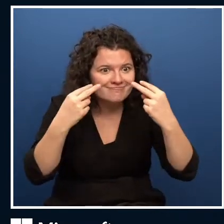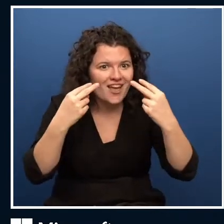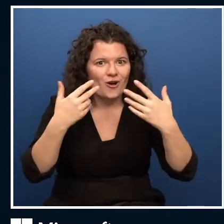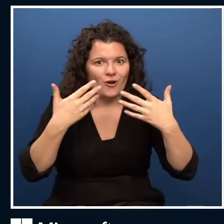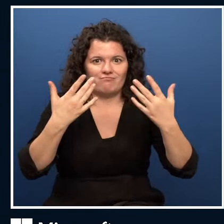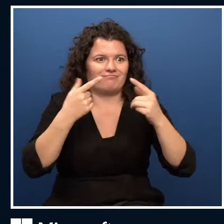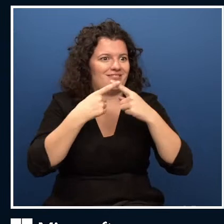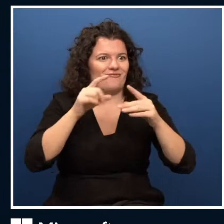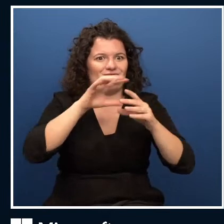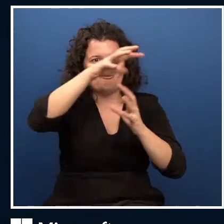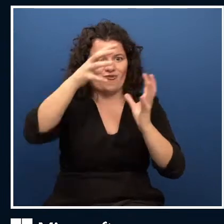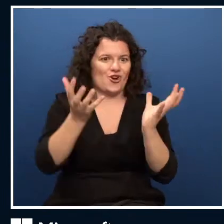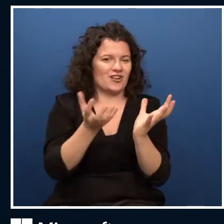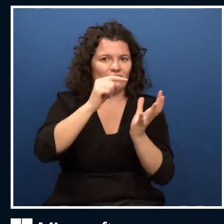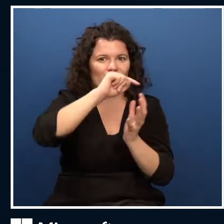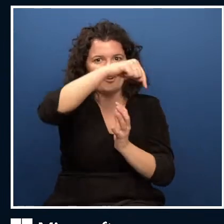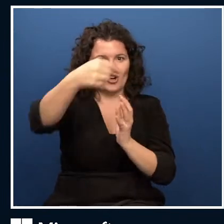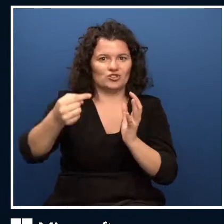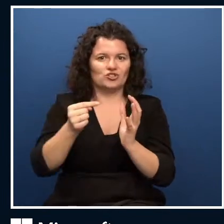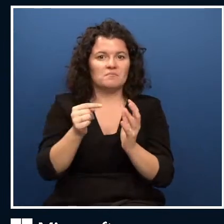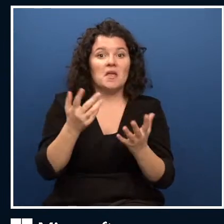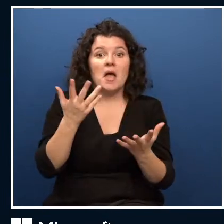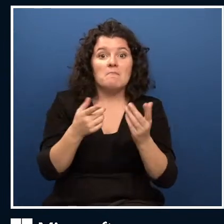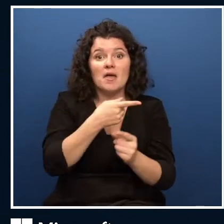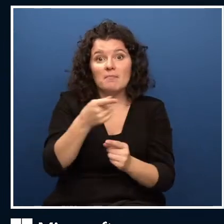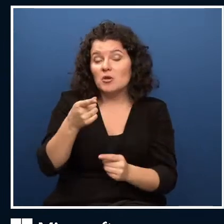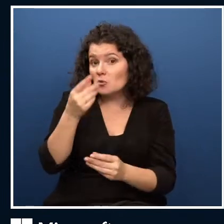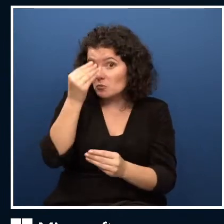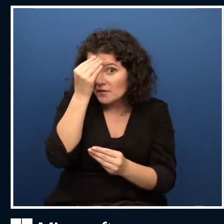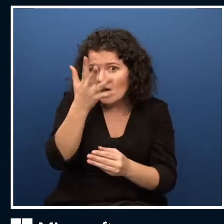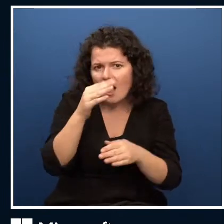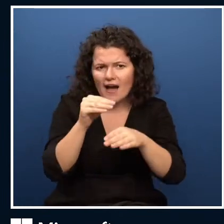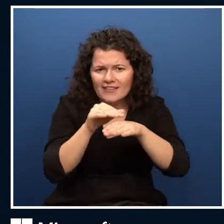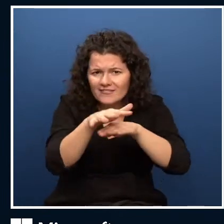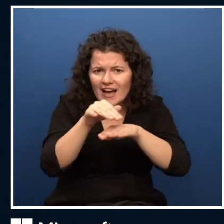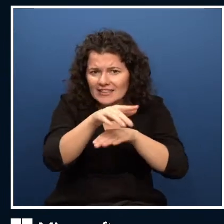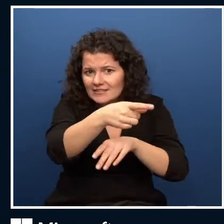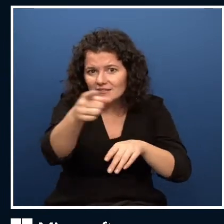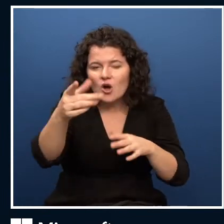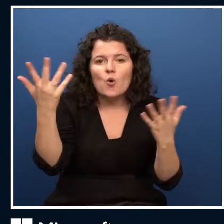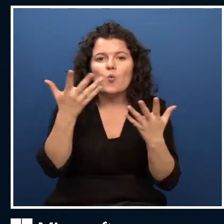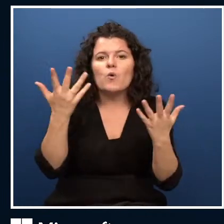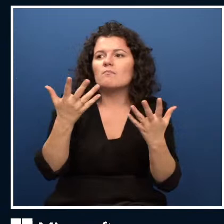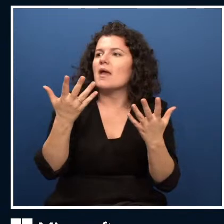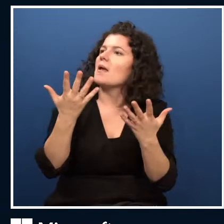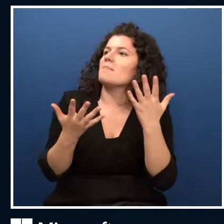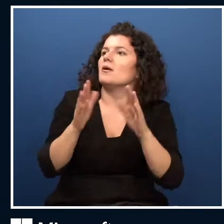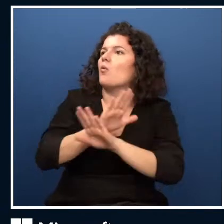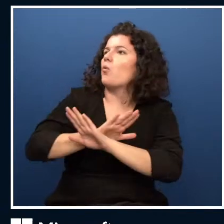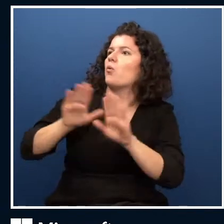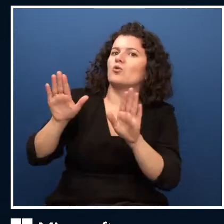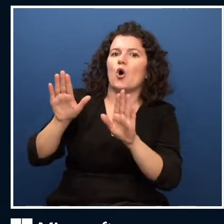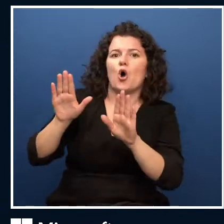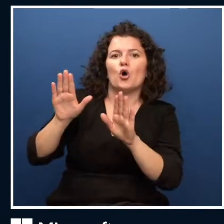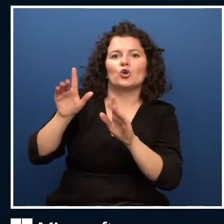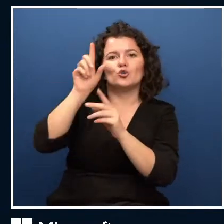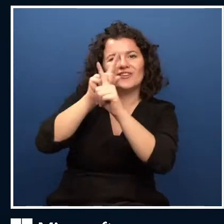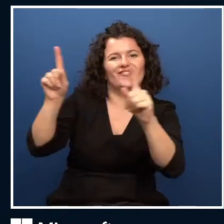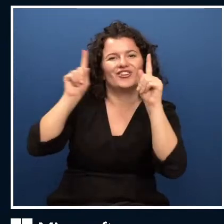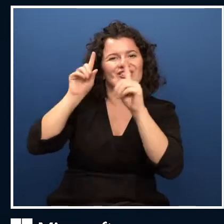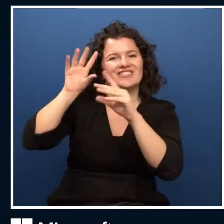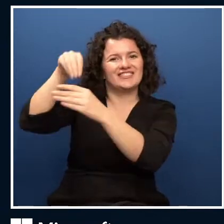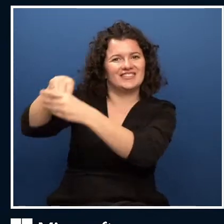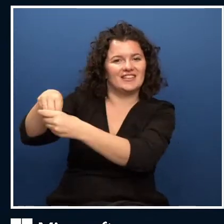go to one of the top Ivy League or Russell Group universities? And is there a great way or a good way for them to get the